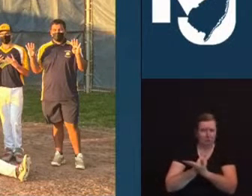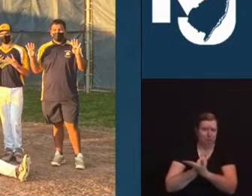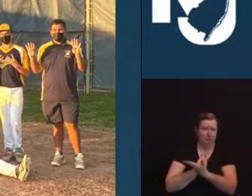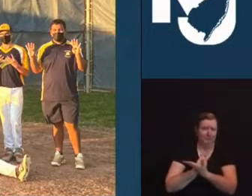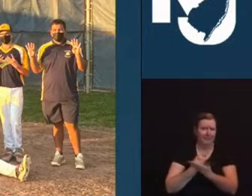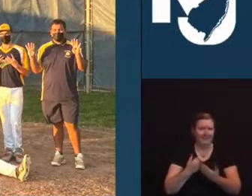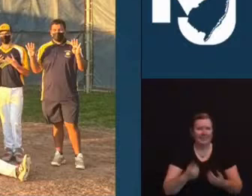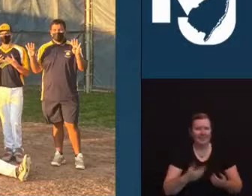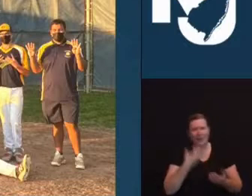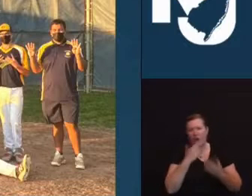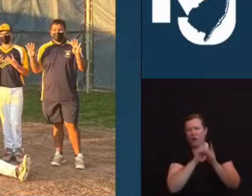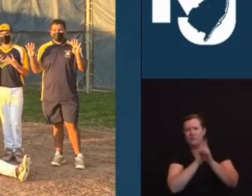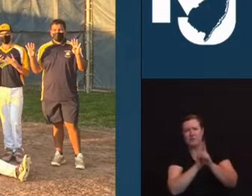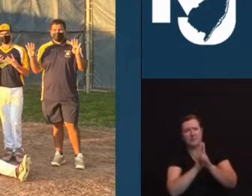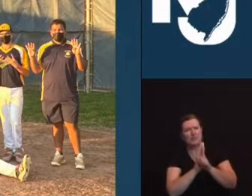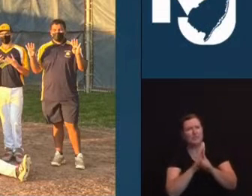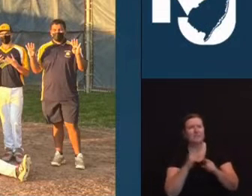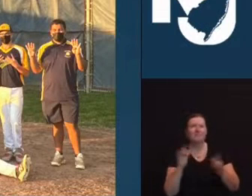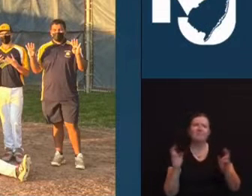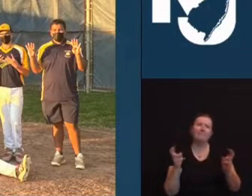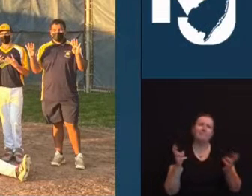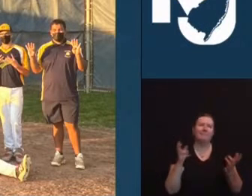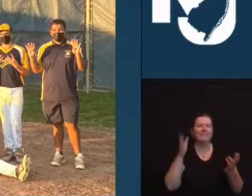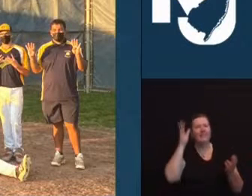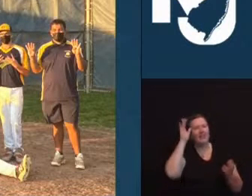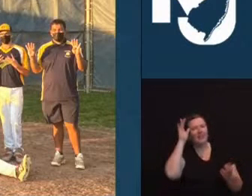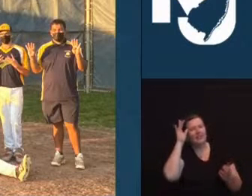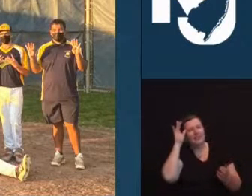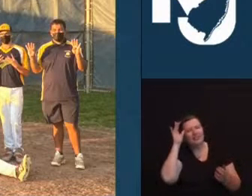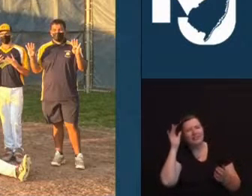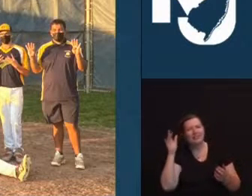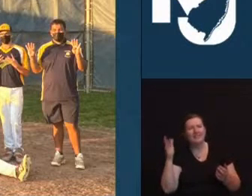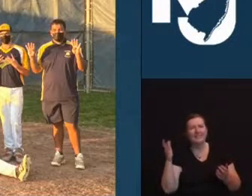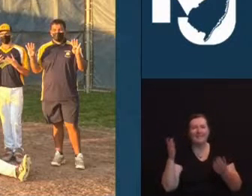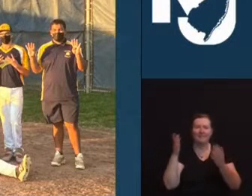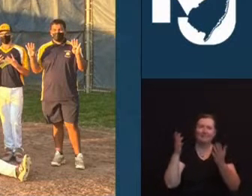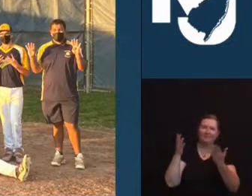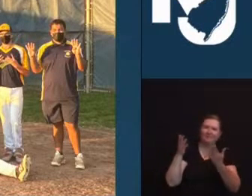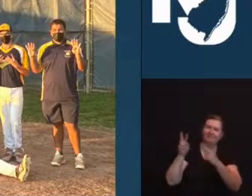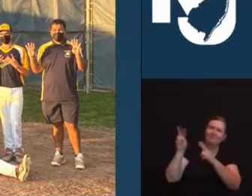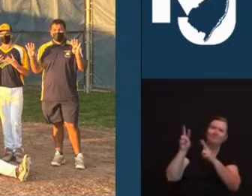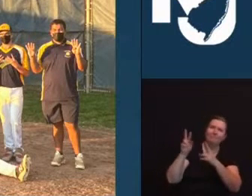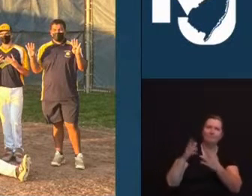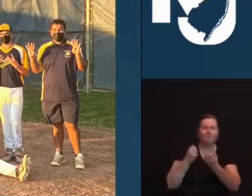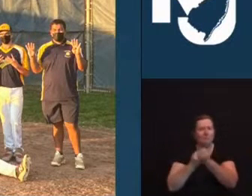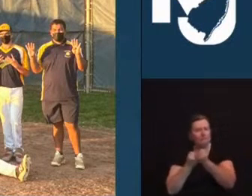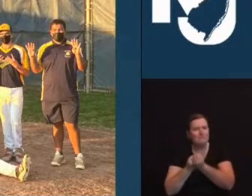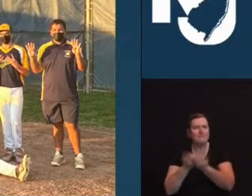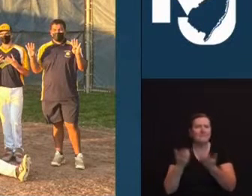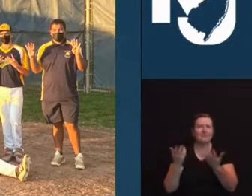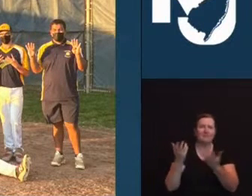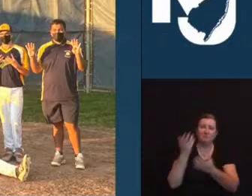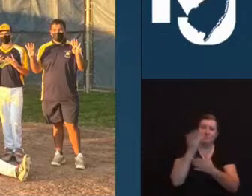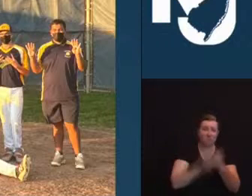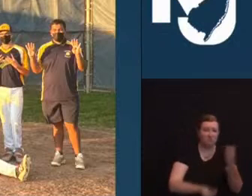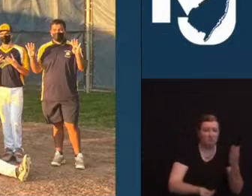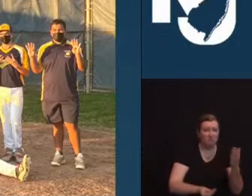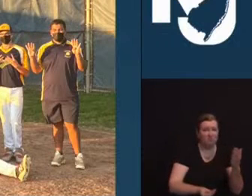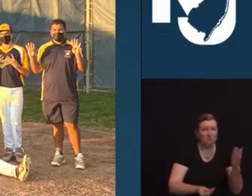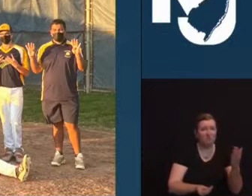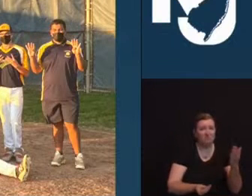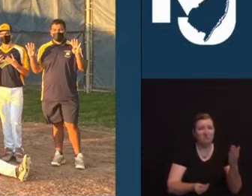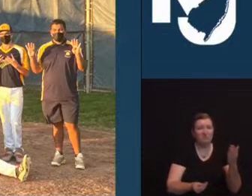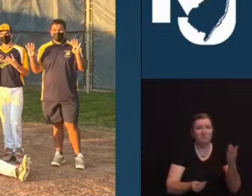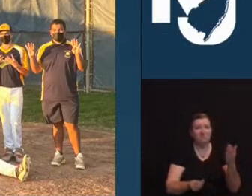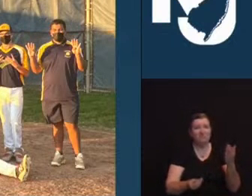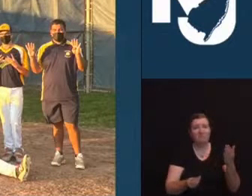passed his love of baseball on to hundreds of young players over the years. After his tragic passing, the Stallions made the